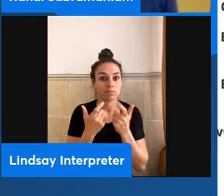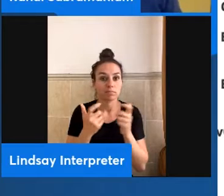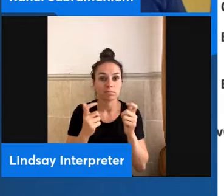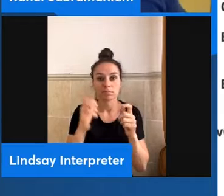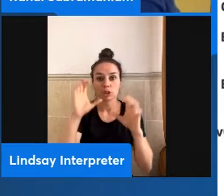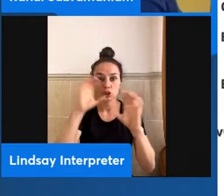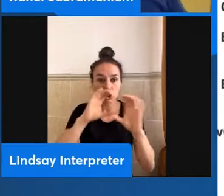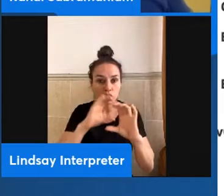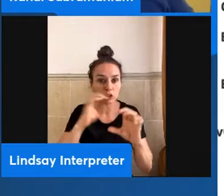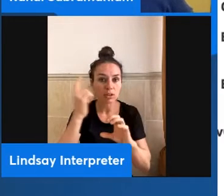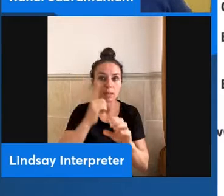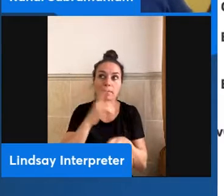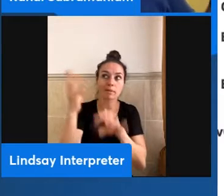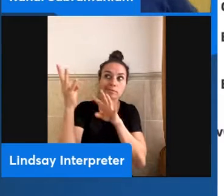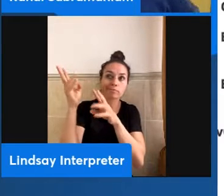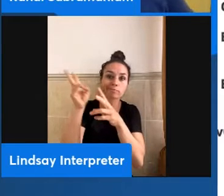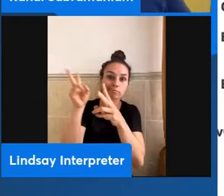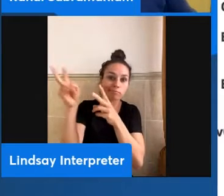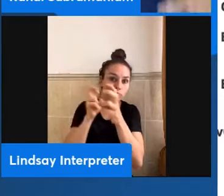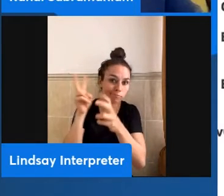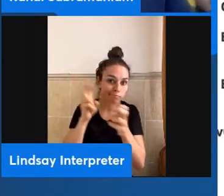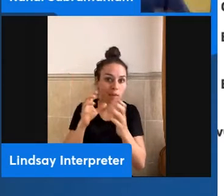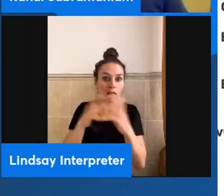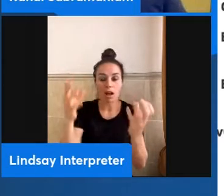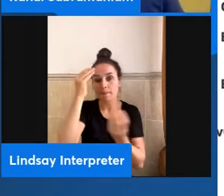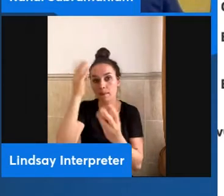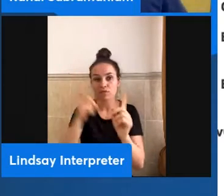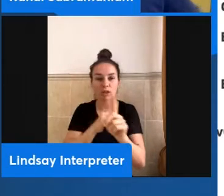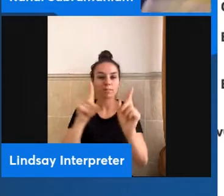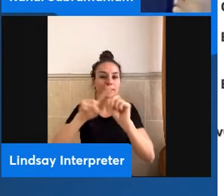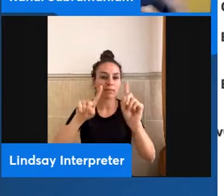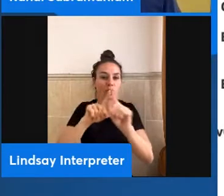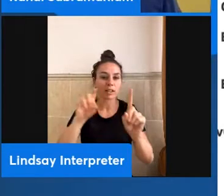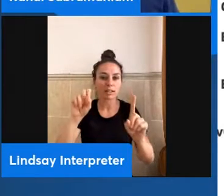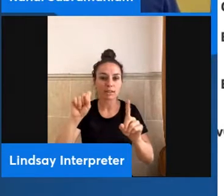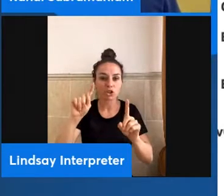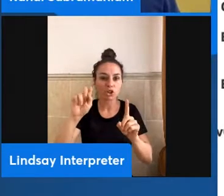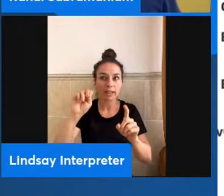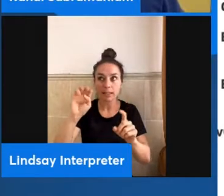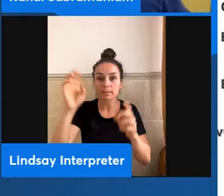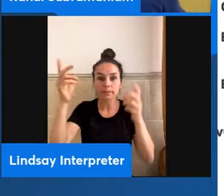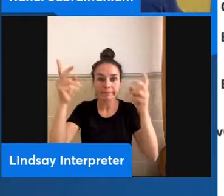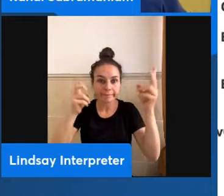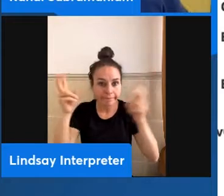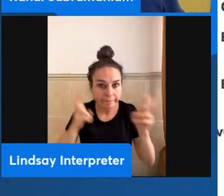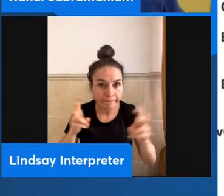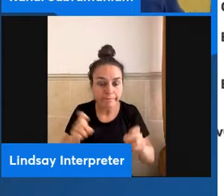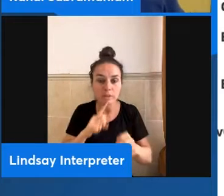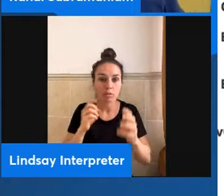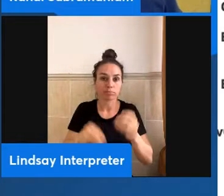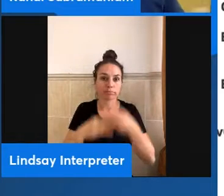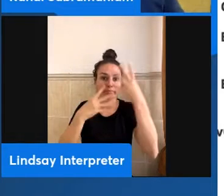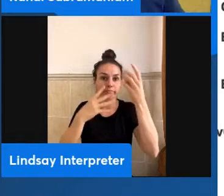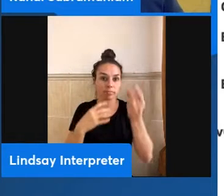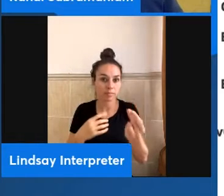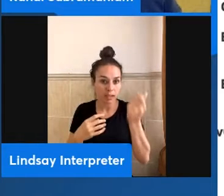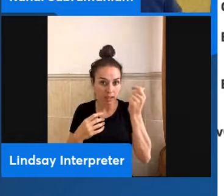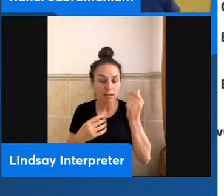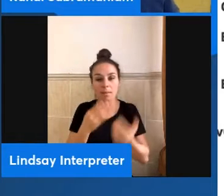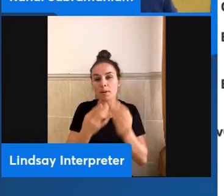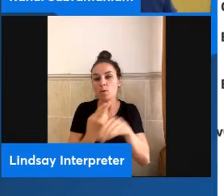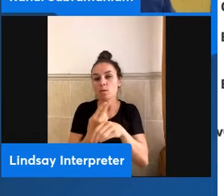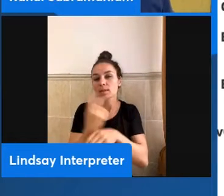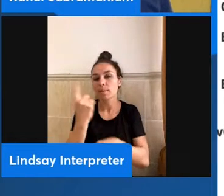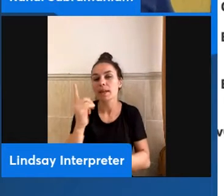in a whole lot of data from different streams and just dumping it all into disk, indexing it right away, you would possibly use something like